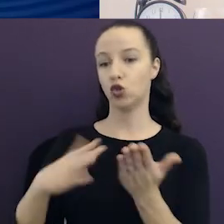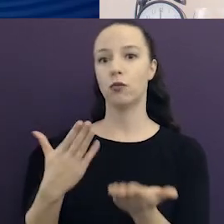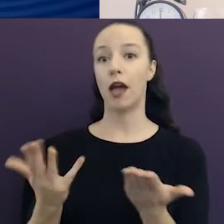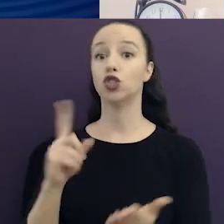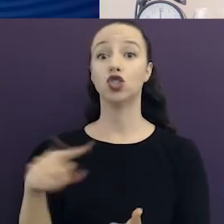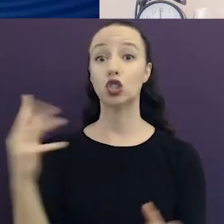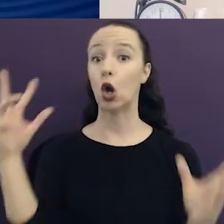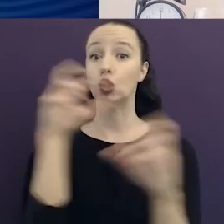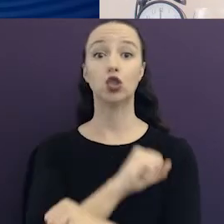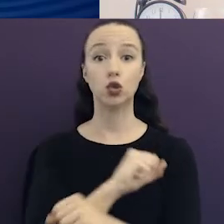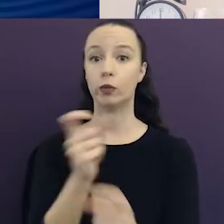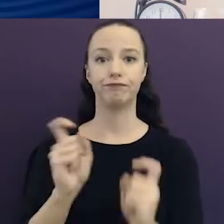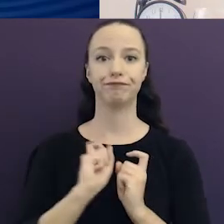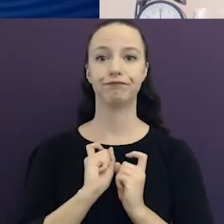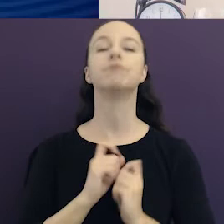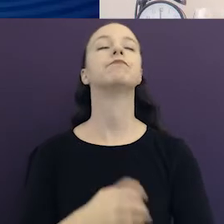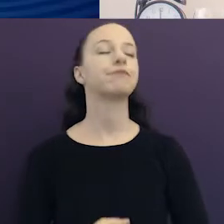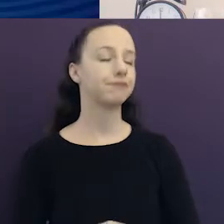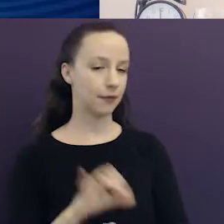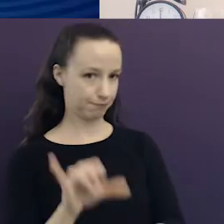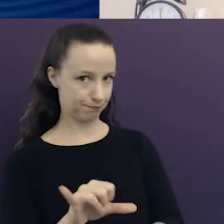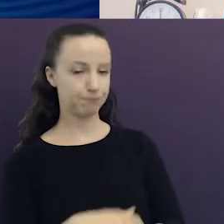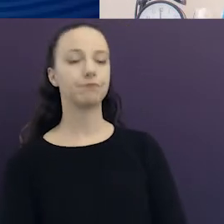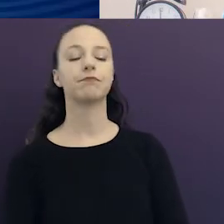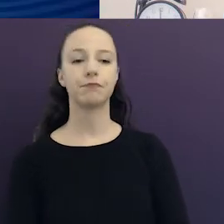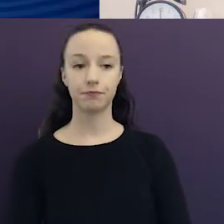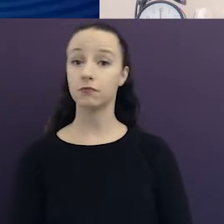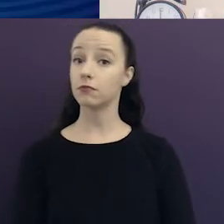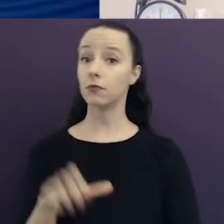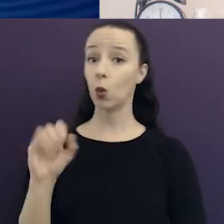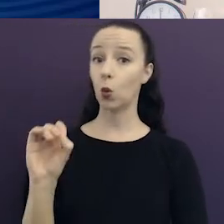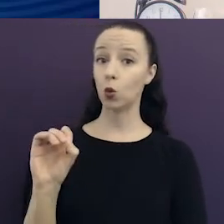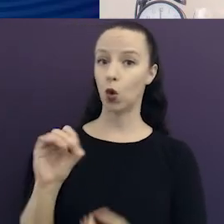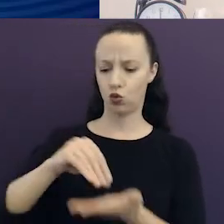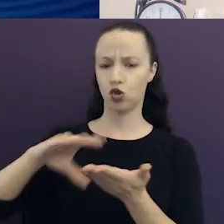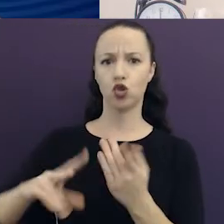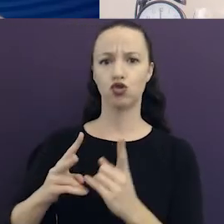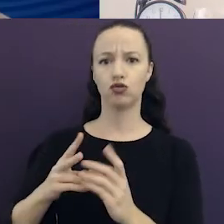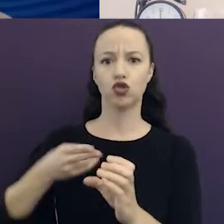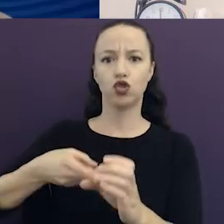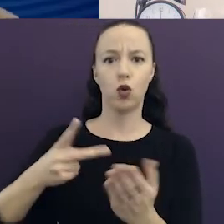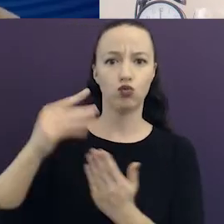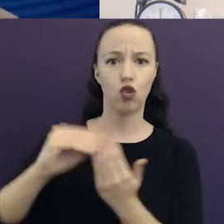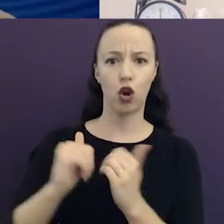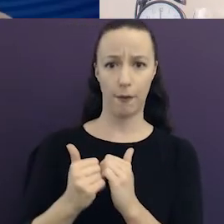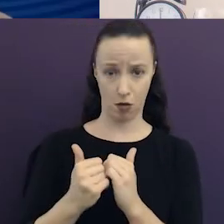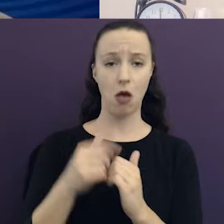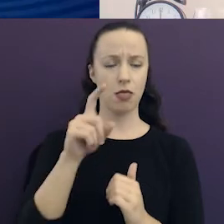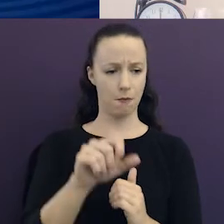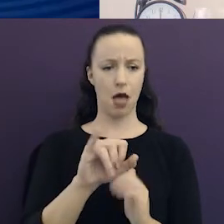that these things are going to be provided for them. So. Right. Mm-hmm. And then, so how do students join this program? So I know you